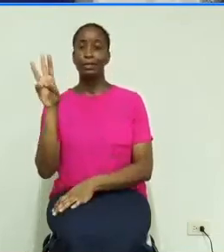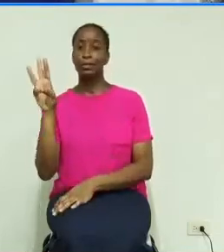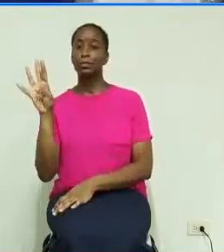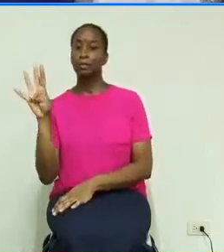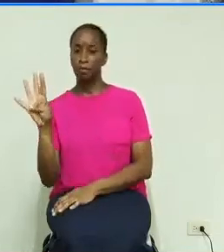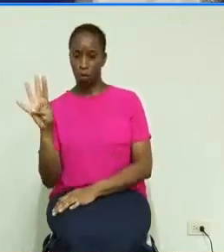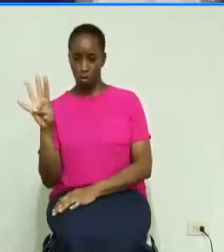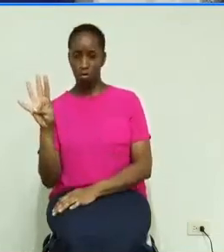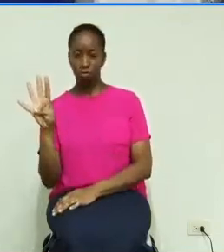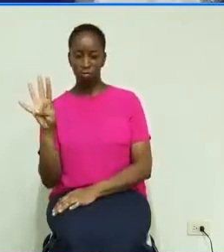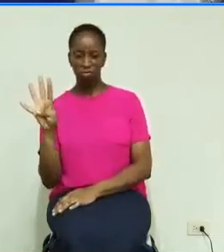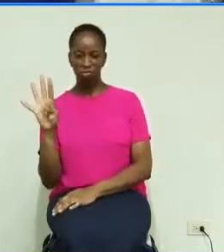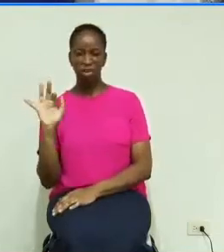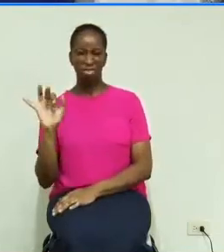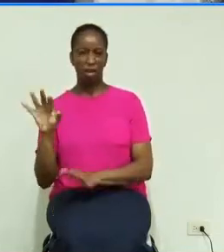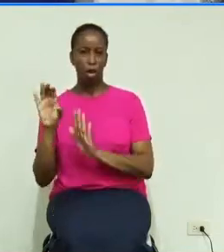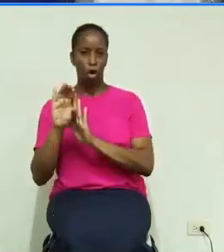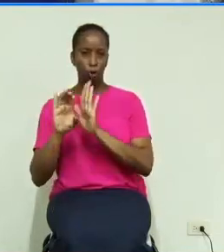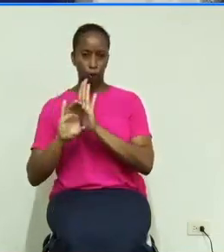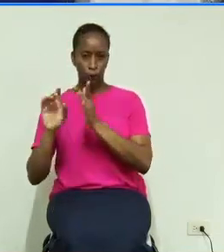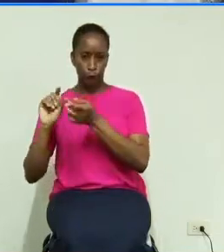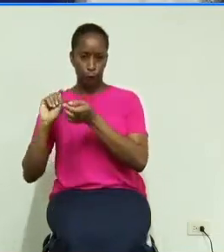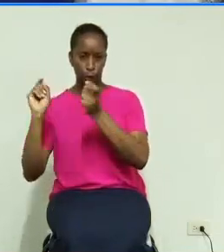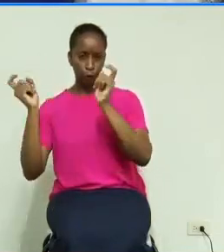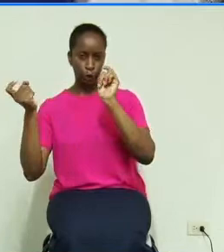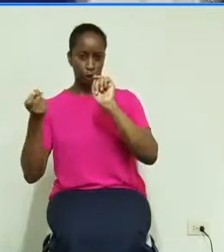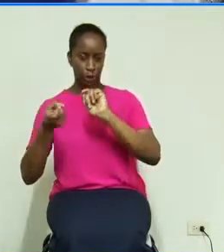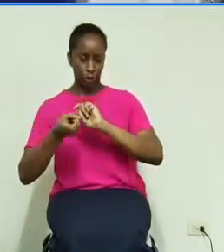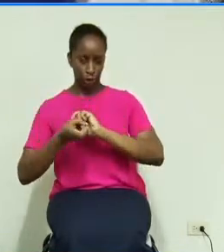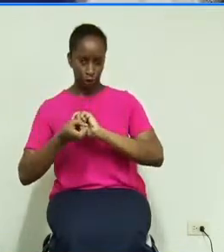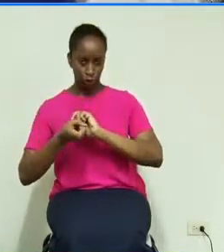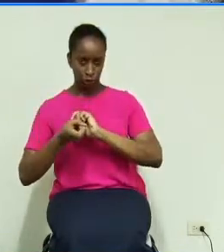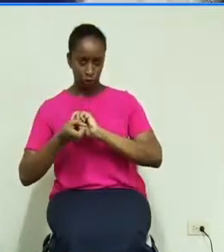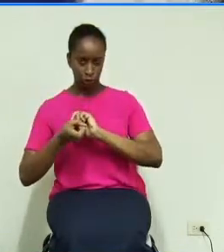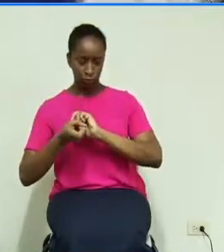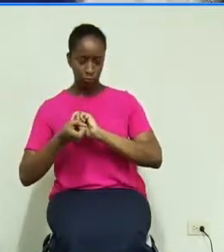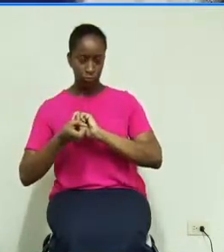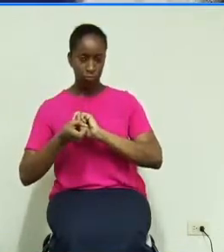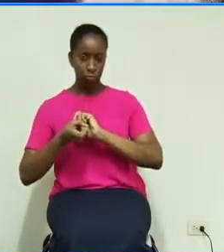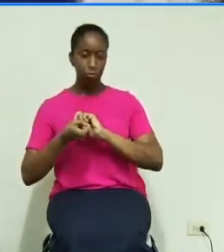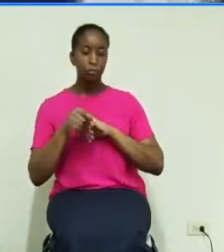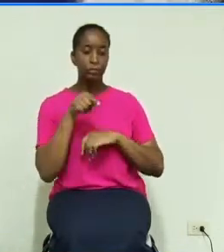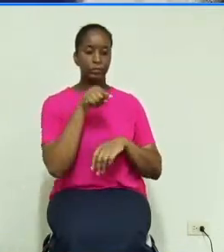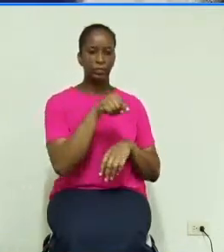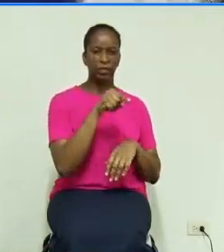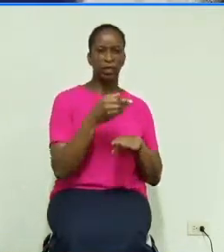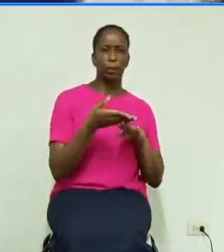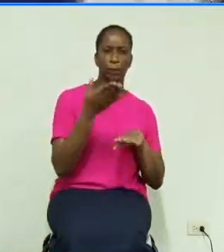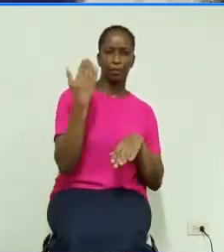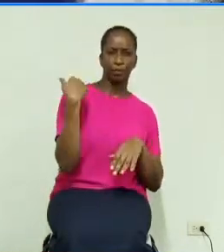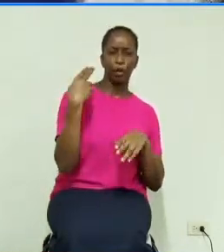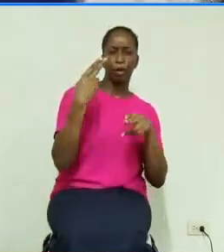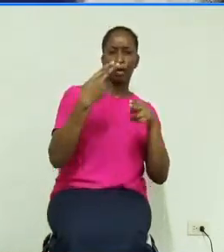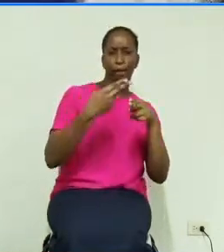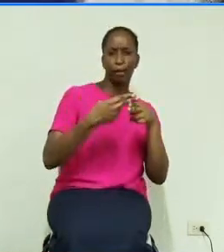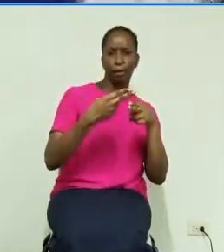that the Legislative Council became known as the Senate.